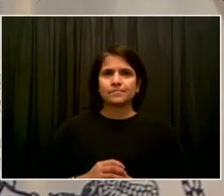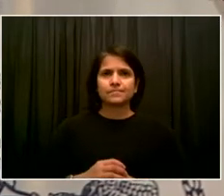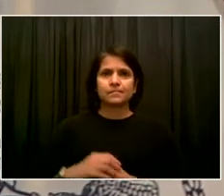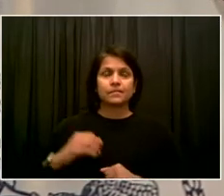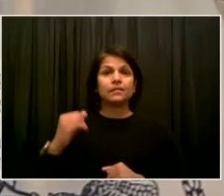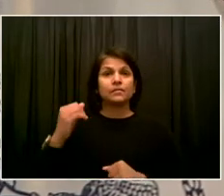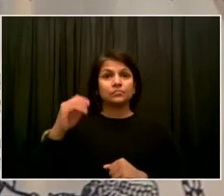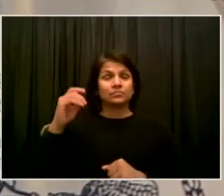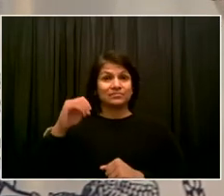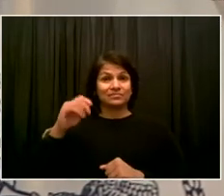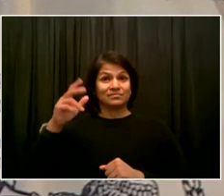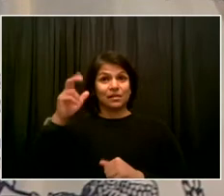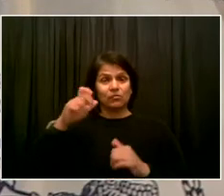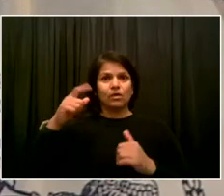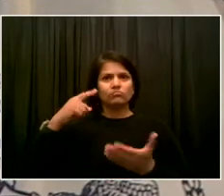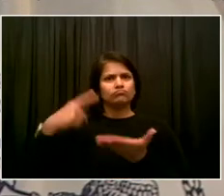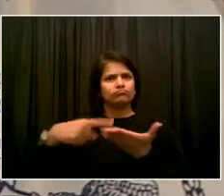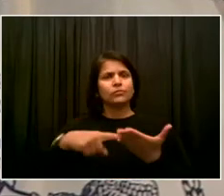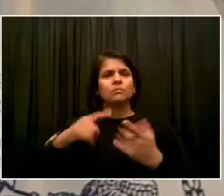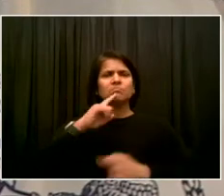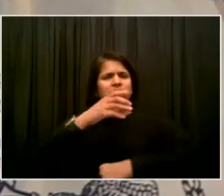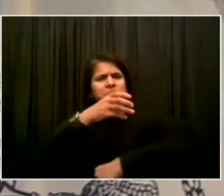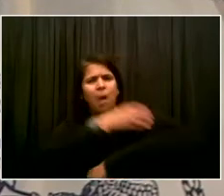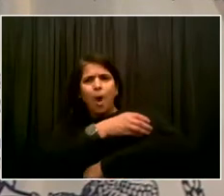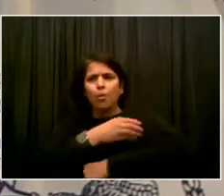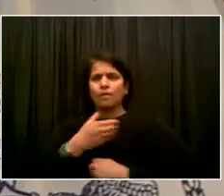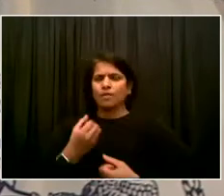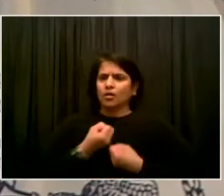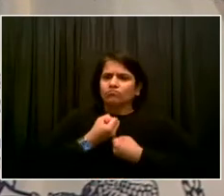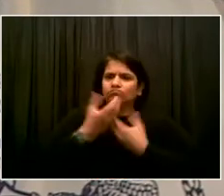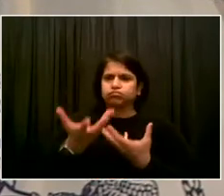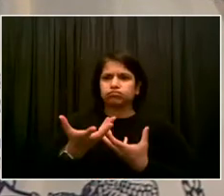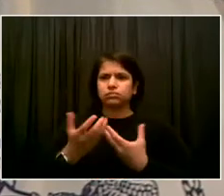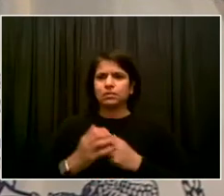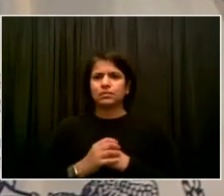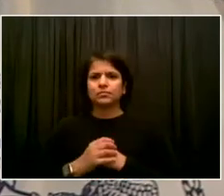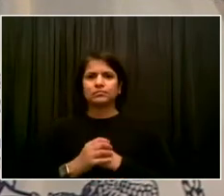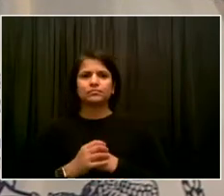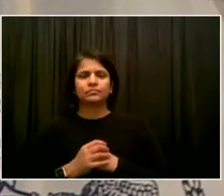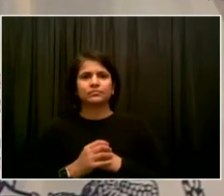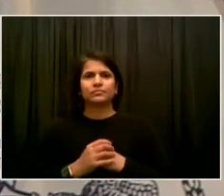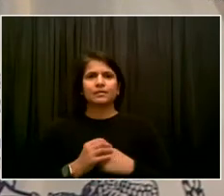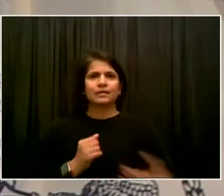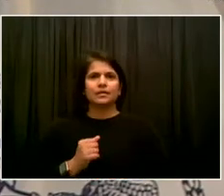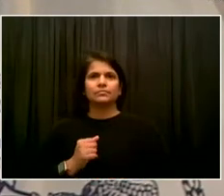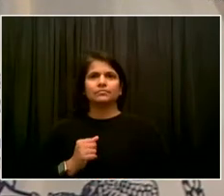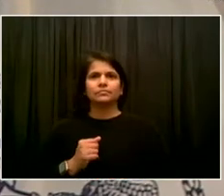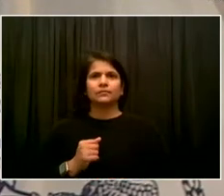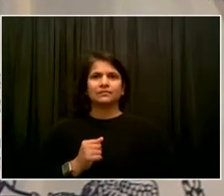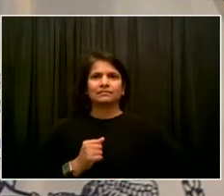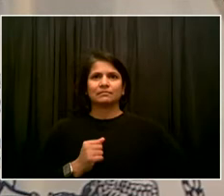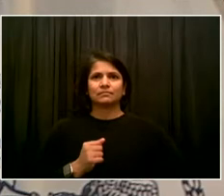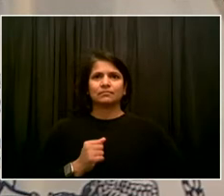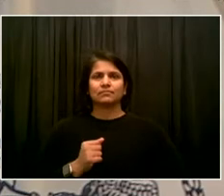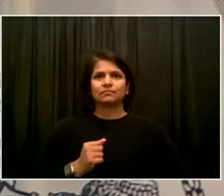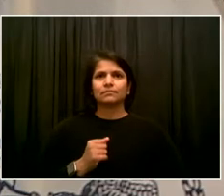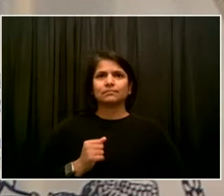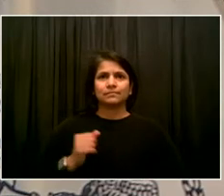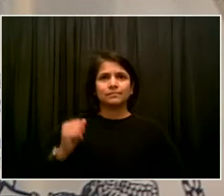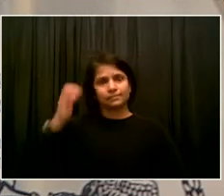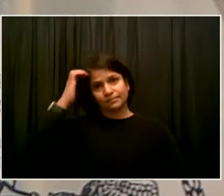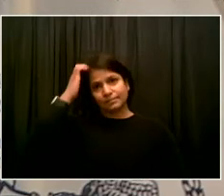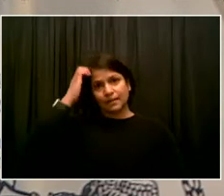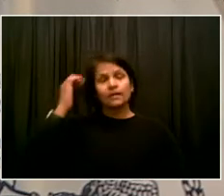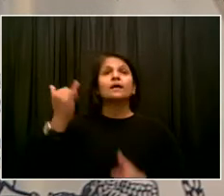throughout the COVID pandemic talking about the things we need to do to fight back and looking at